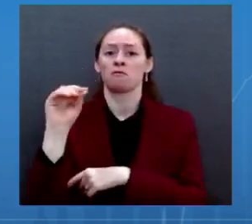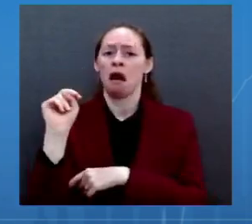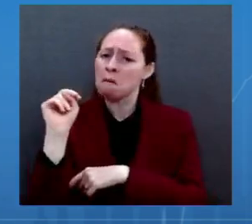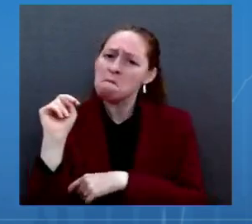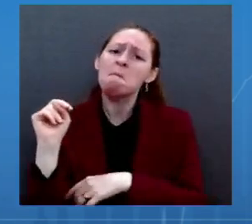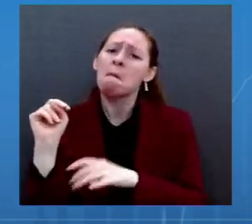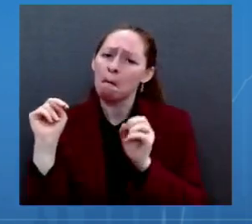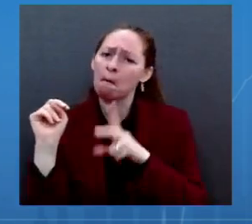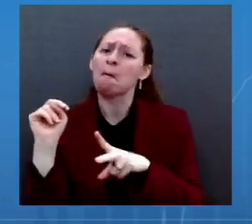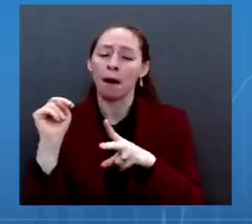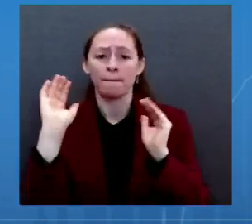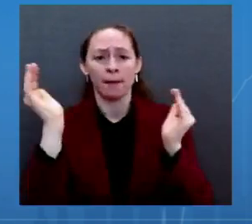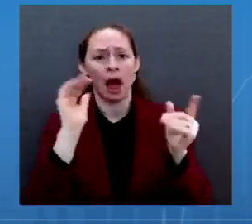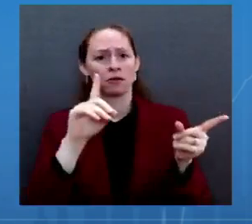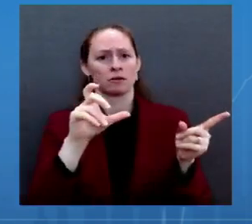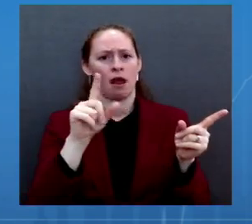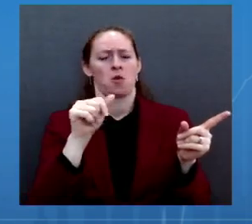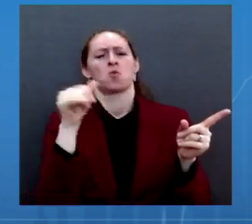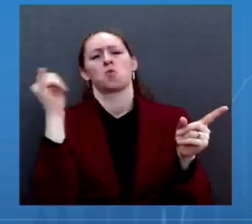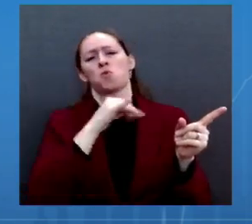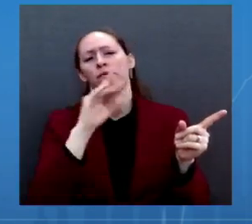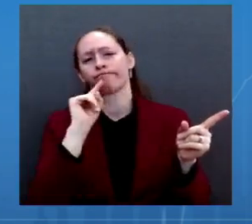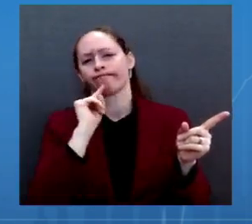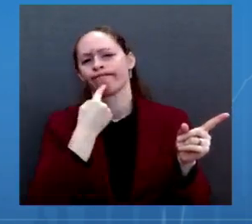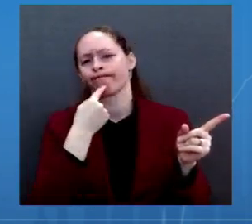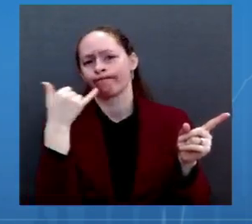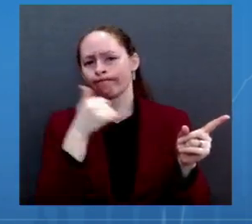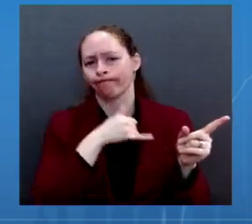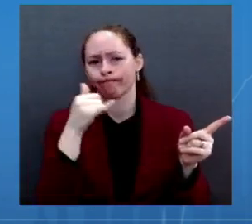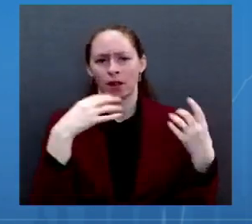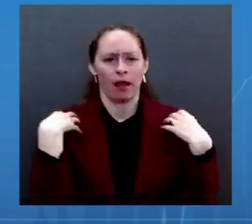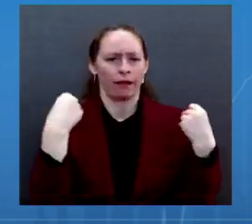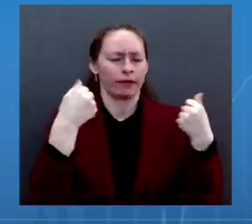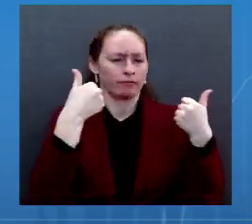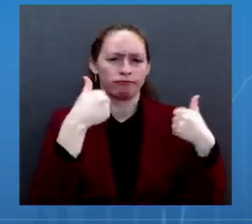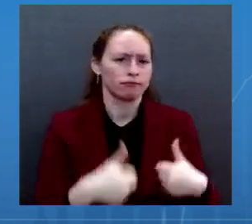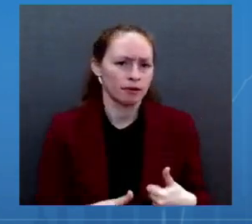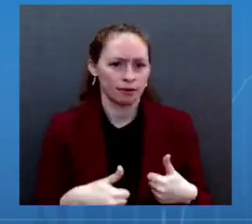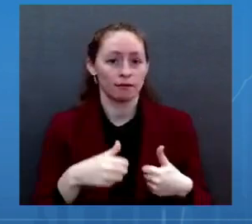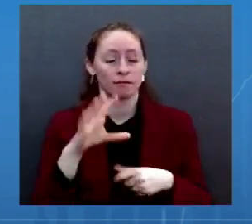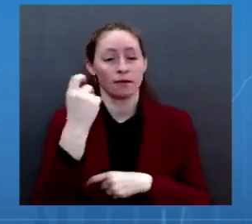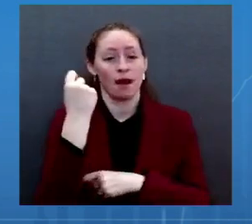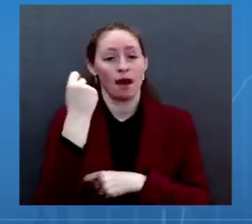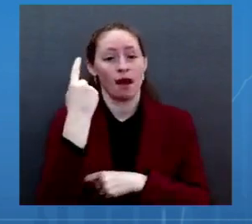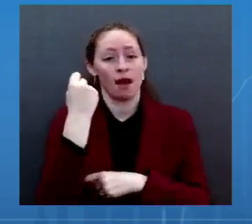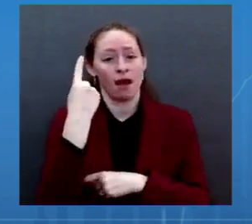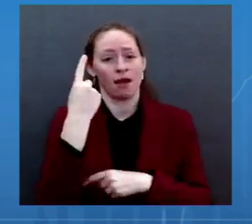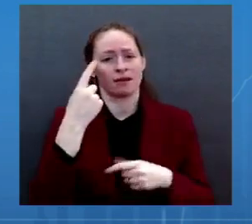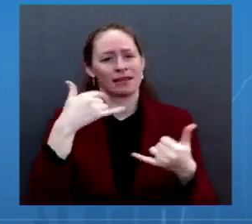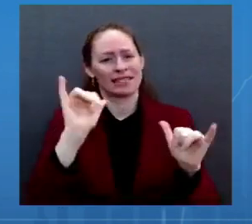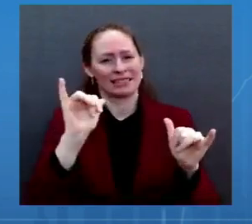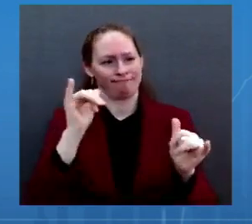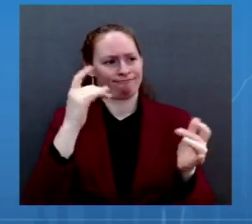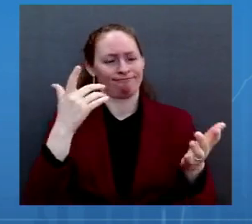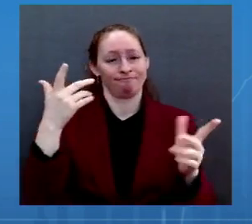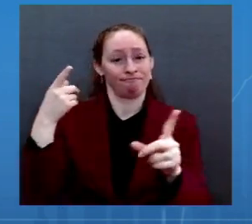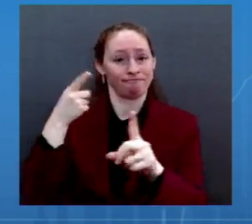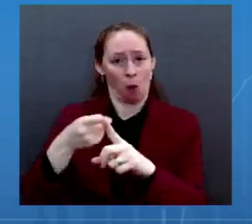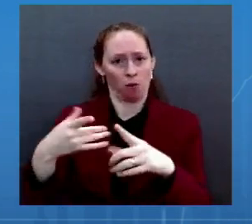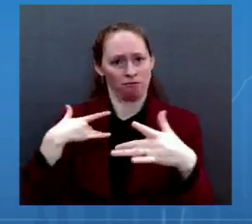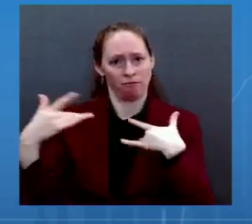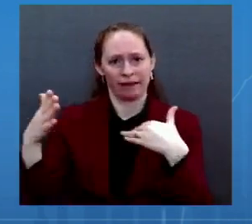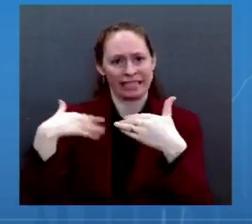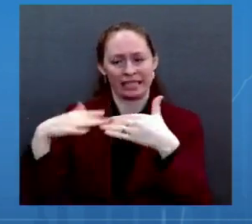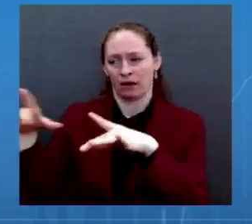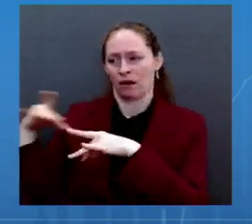numbers of children being hospitalized, again, mostly among the unvaccinated. And about vaccination,